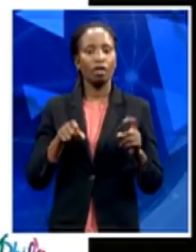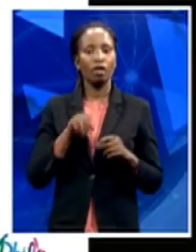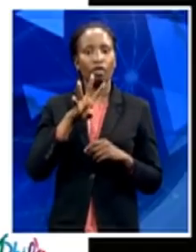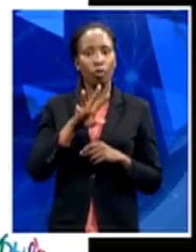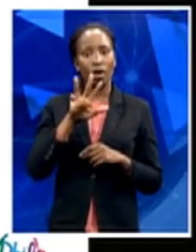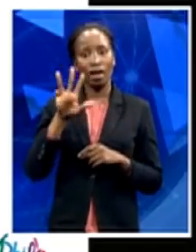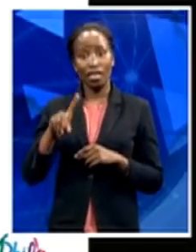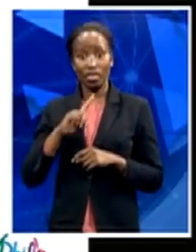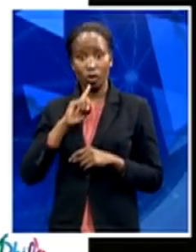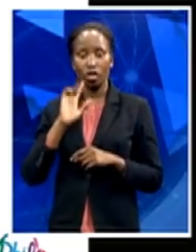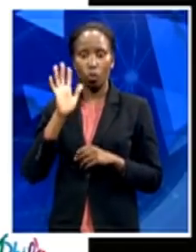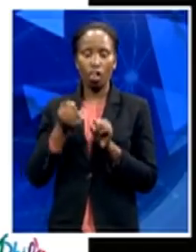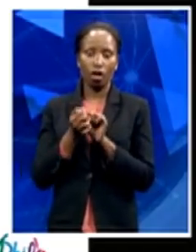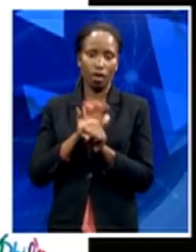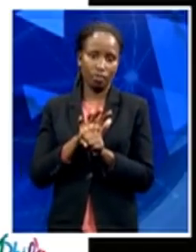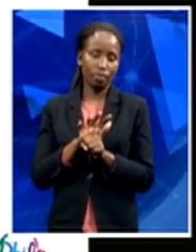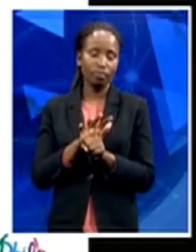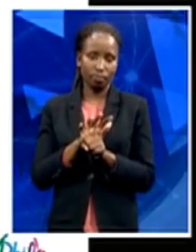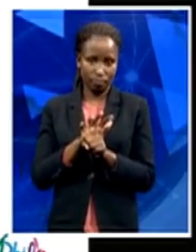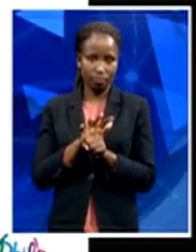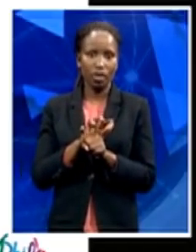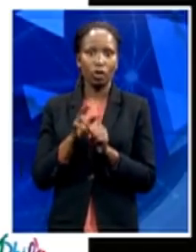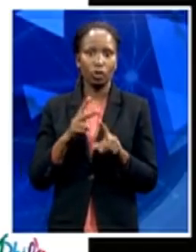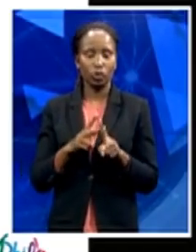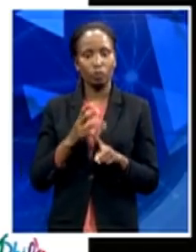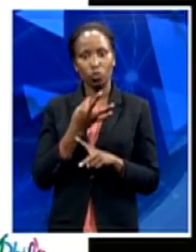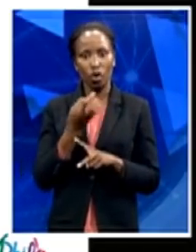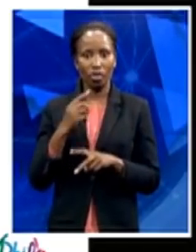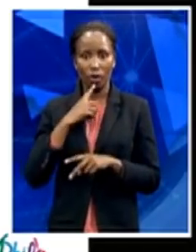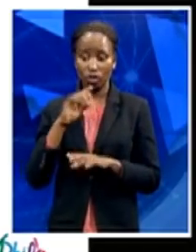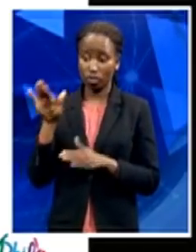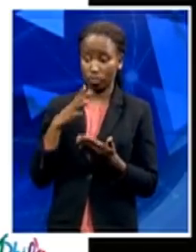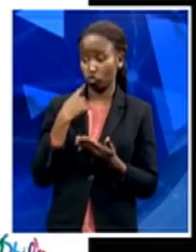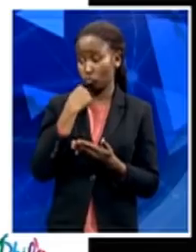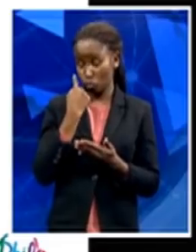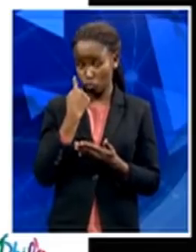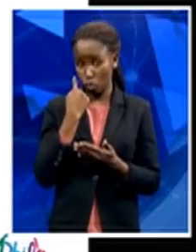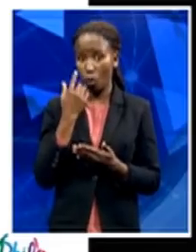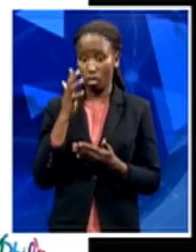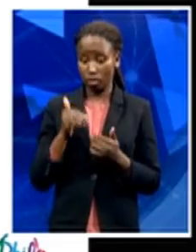the 300,000 that is arriving tomorrow, and then we'll have a top-up of